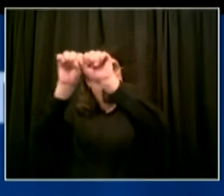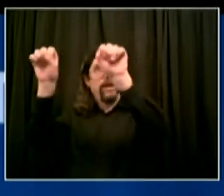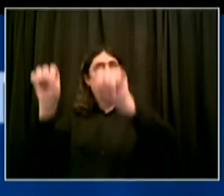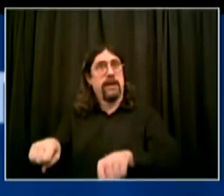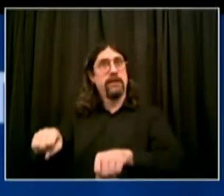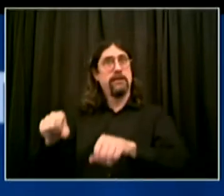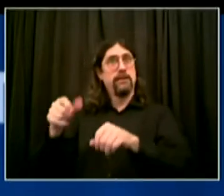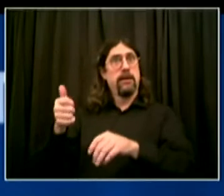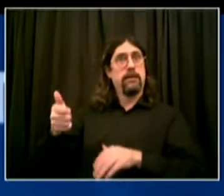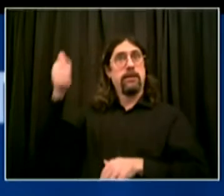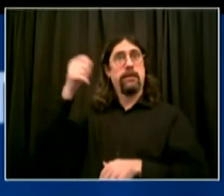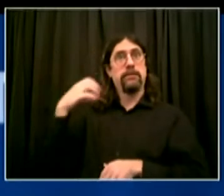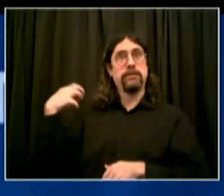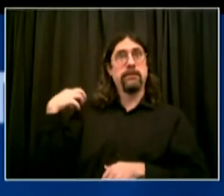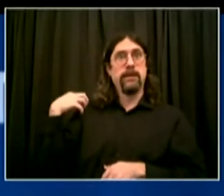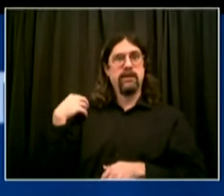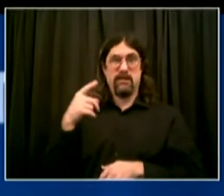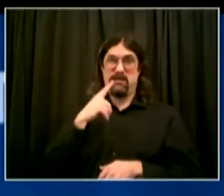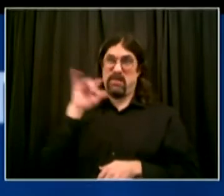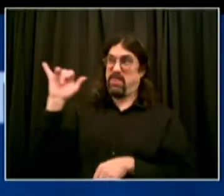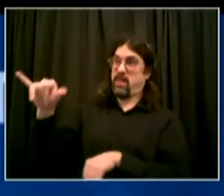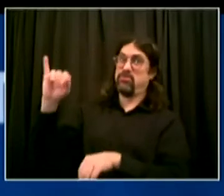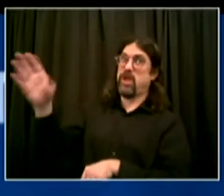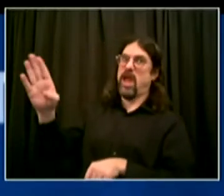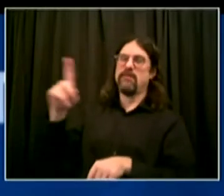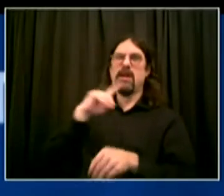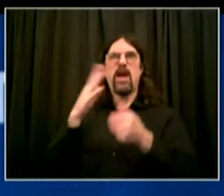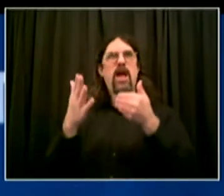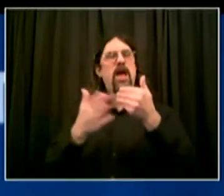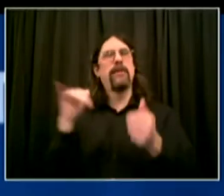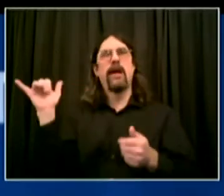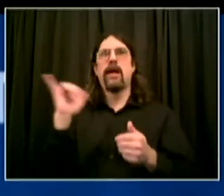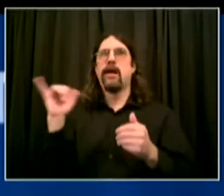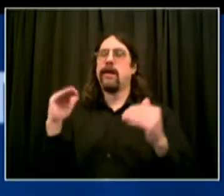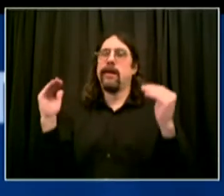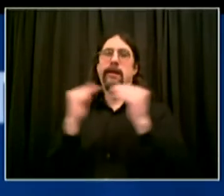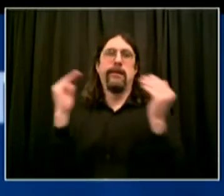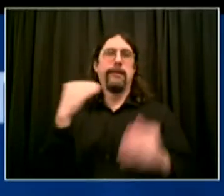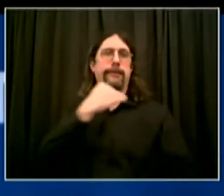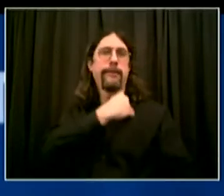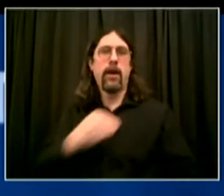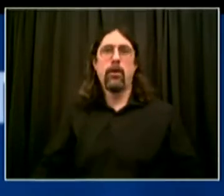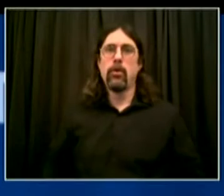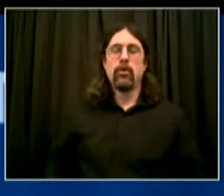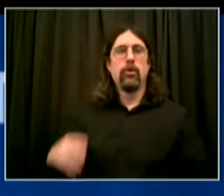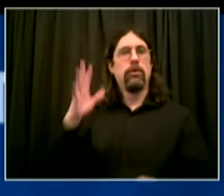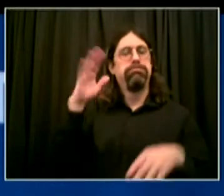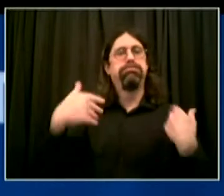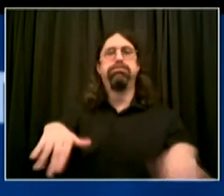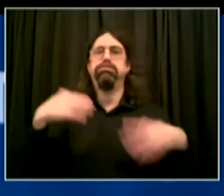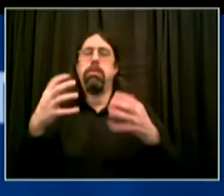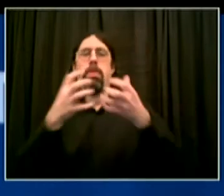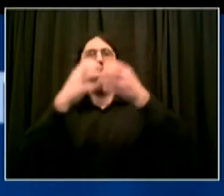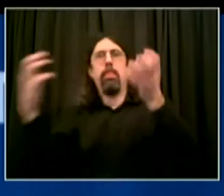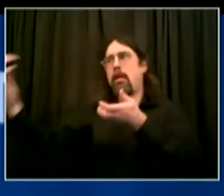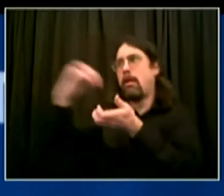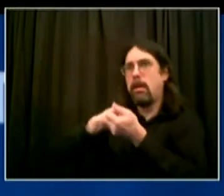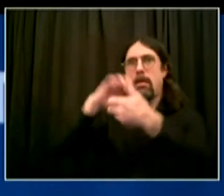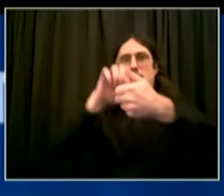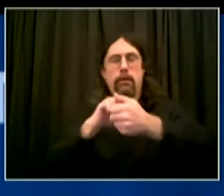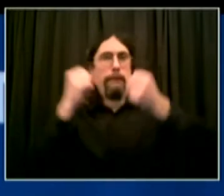day exist. People want to get to know those precinct commanders as well as the police officers in